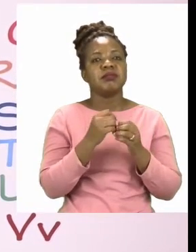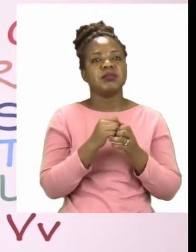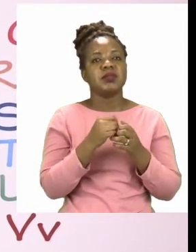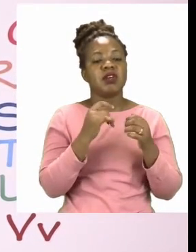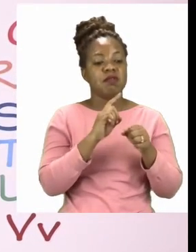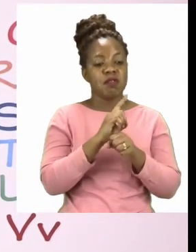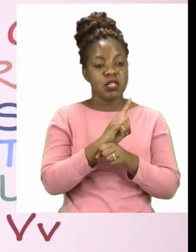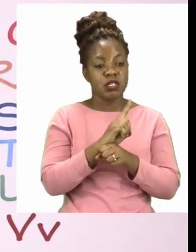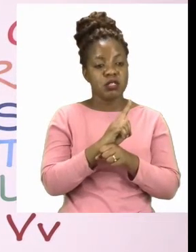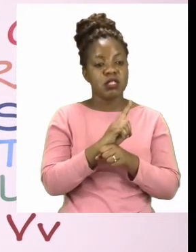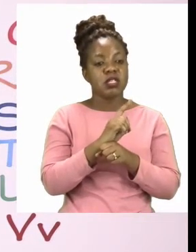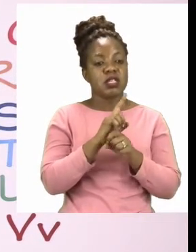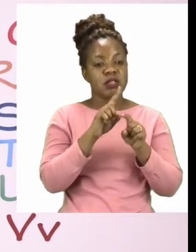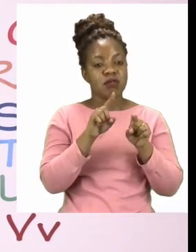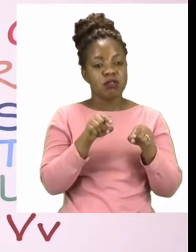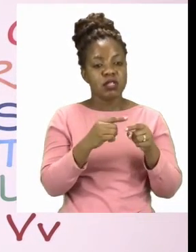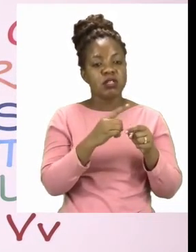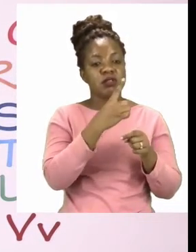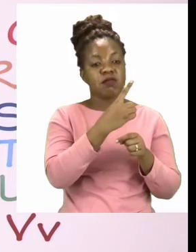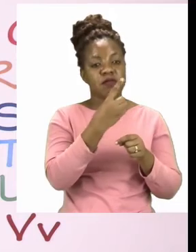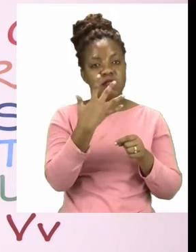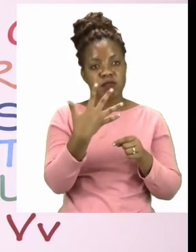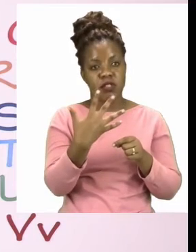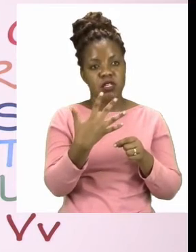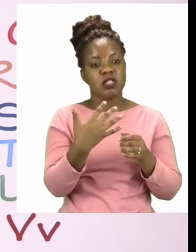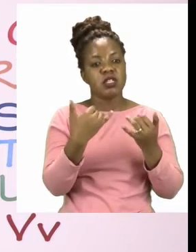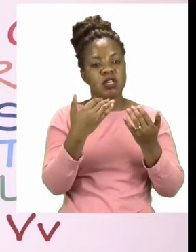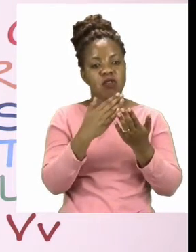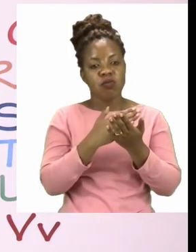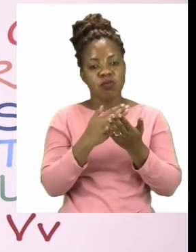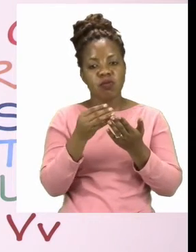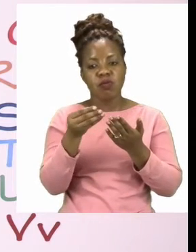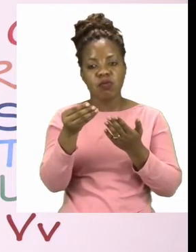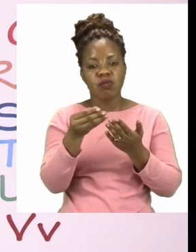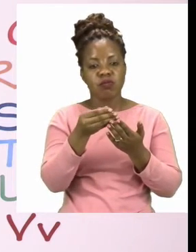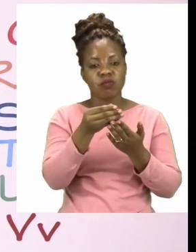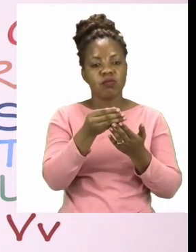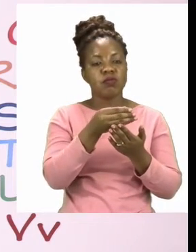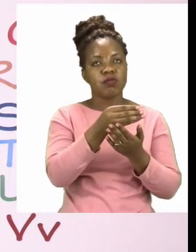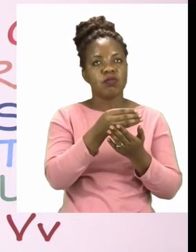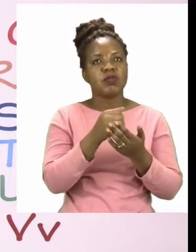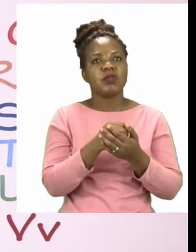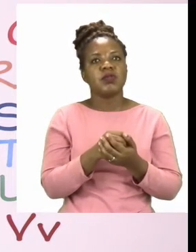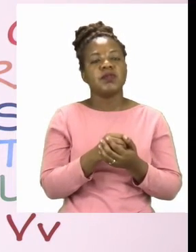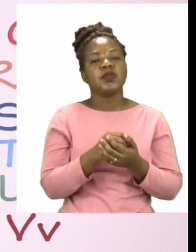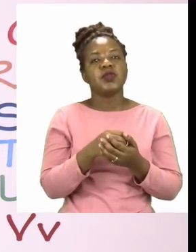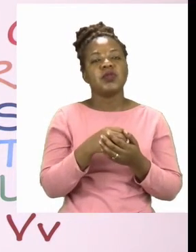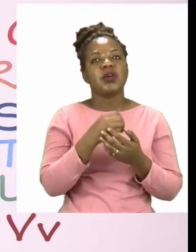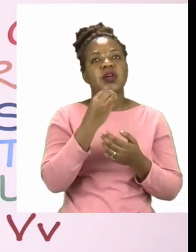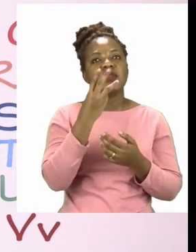here, and we are going to start. Let me make more space so you can